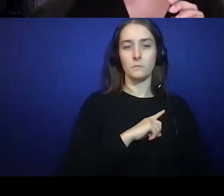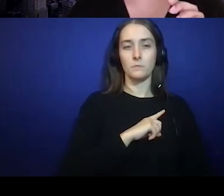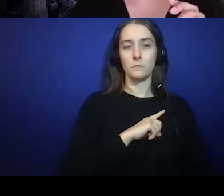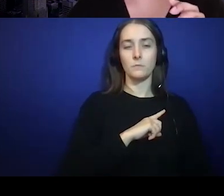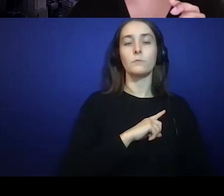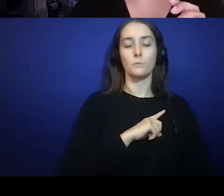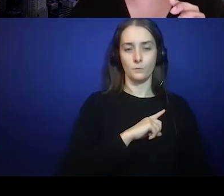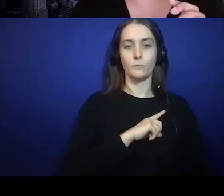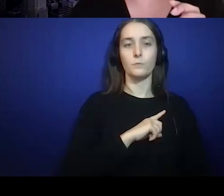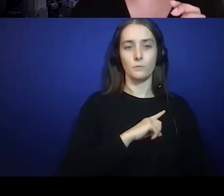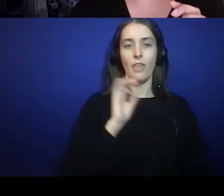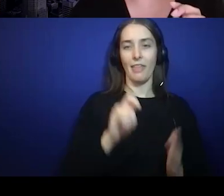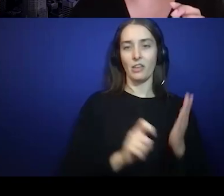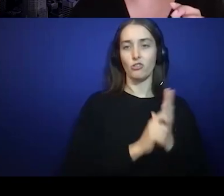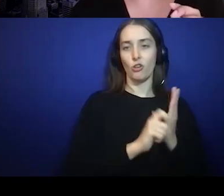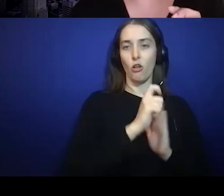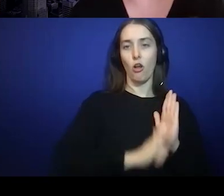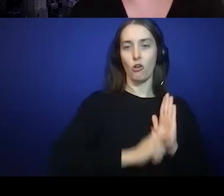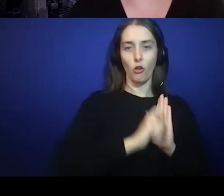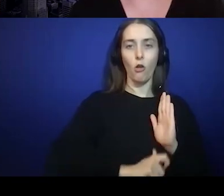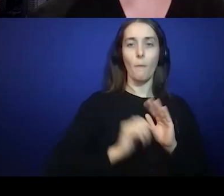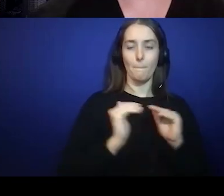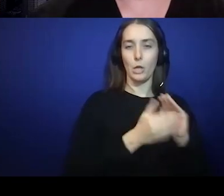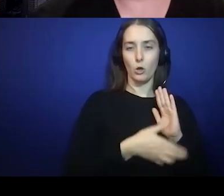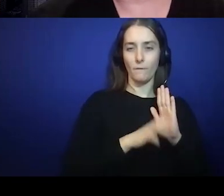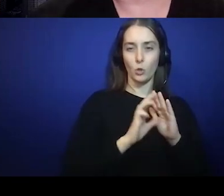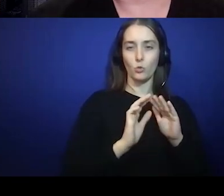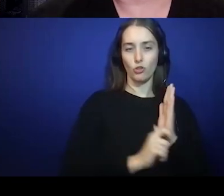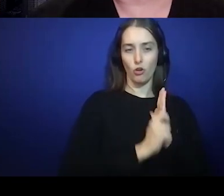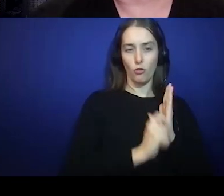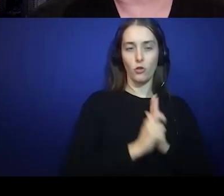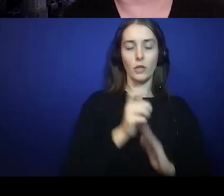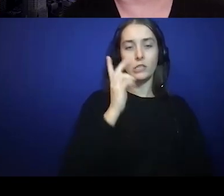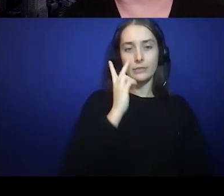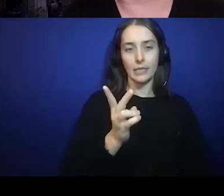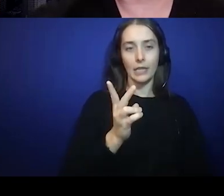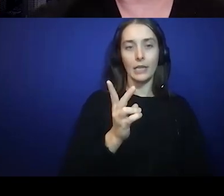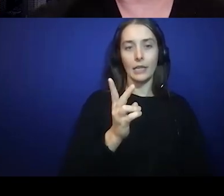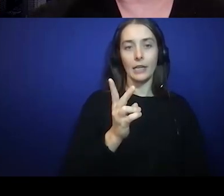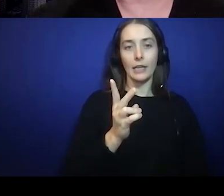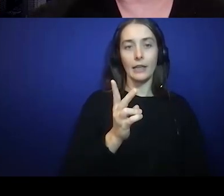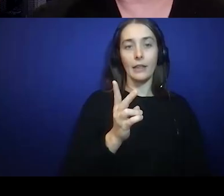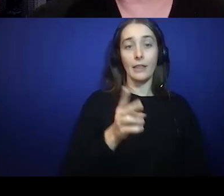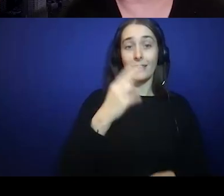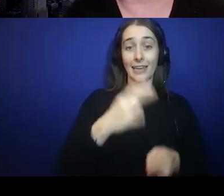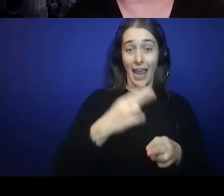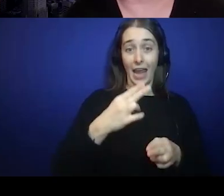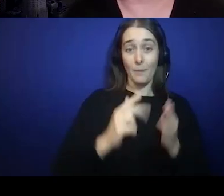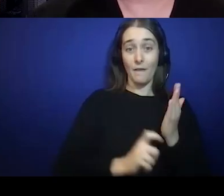All right, so here's that journal article in the peer-reviewed journal. You can see that the name of the journal